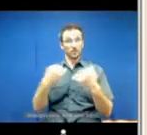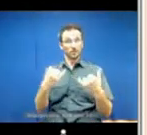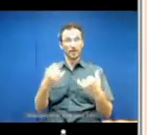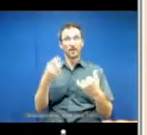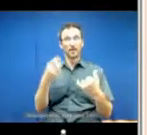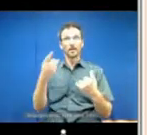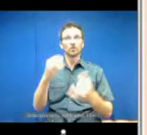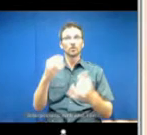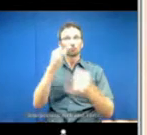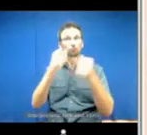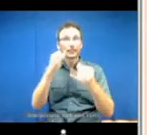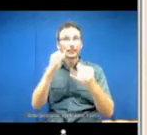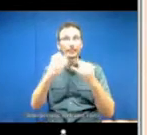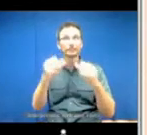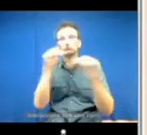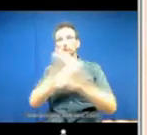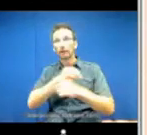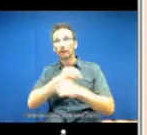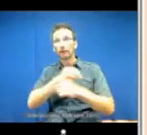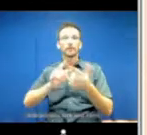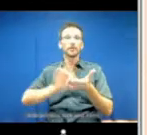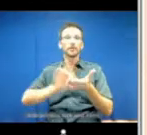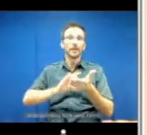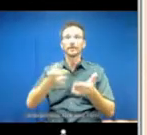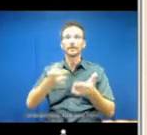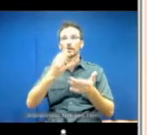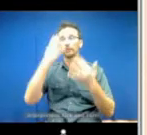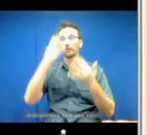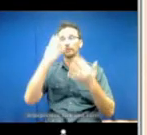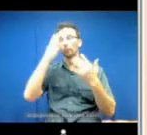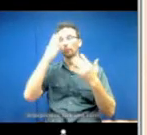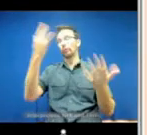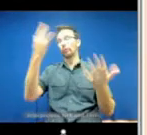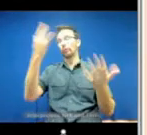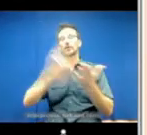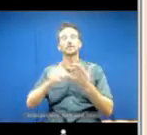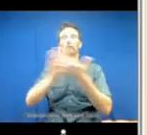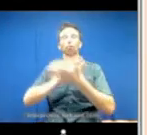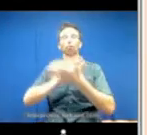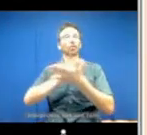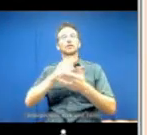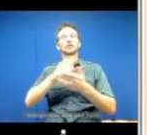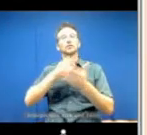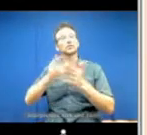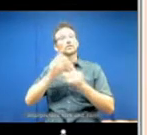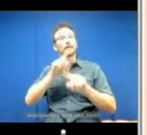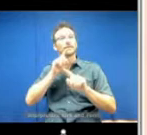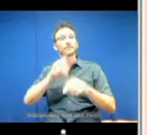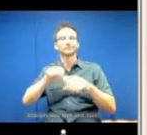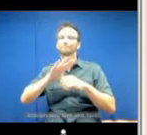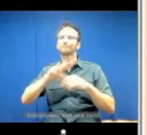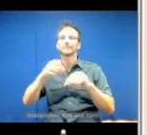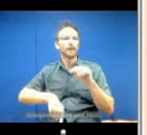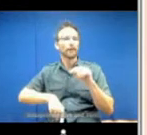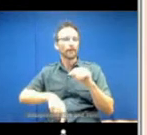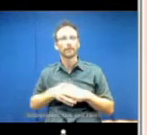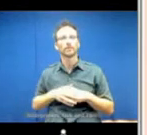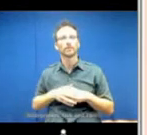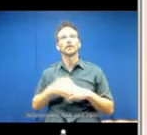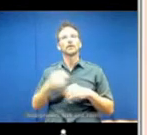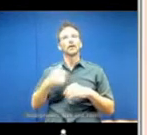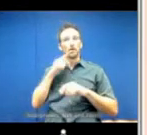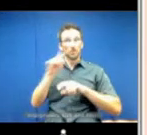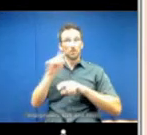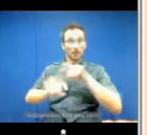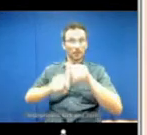or medication that might interfere with your ability to give truthful answers. Is there any reason at all that you'd